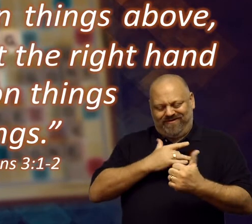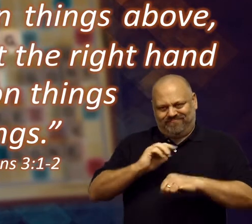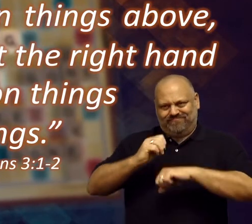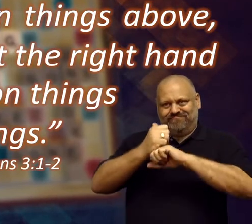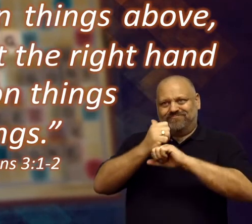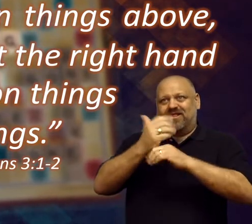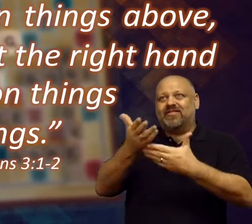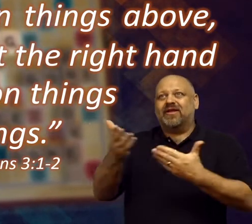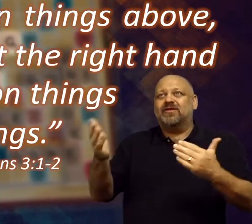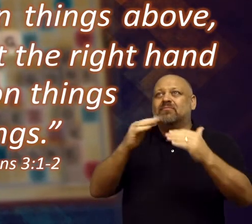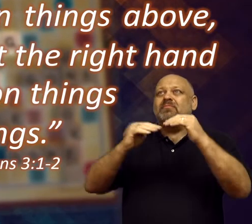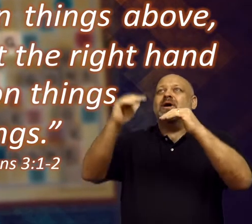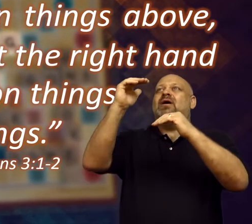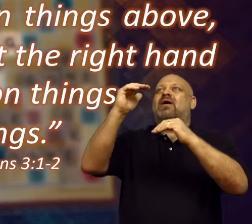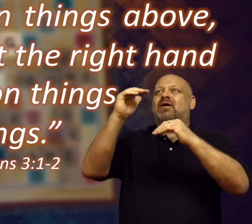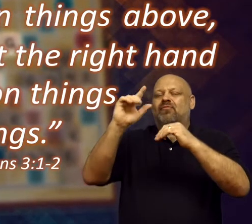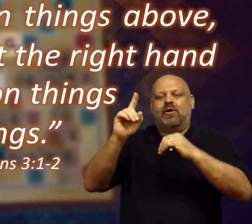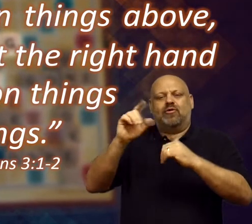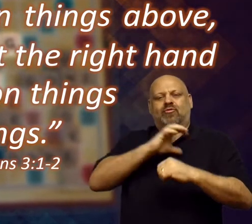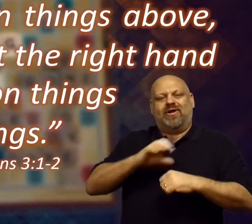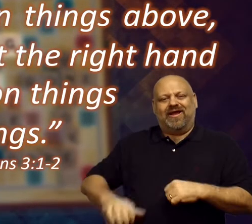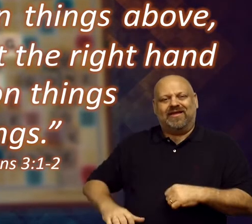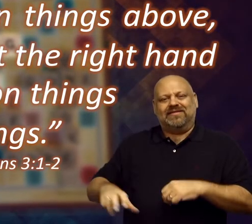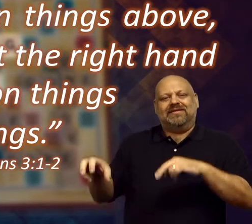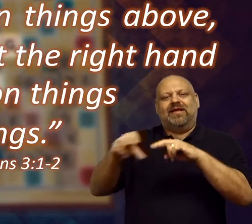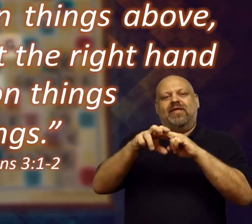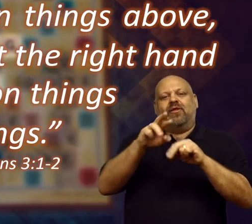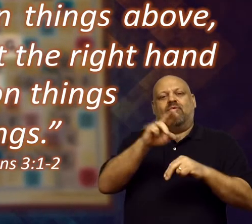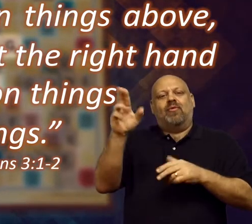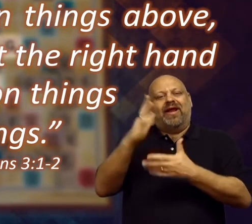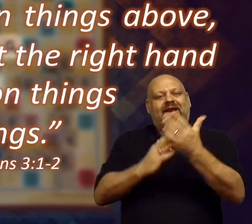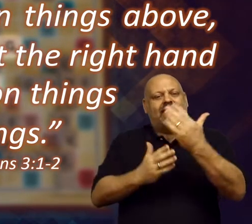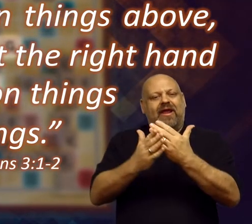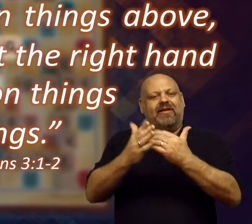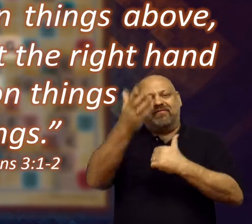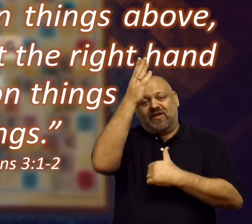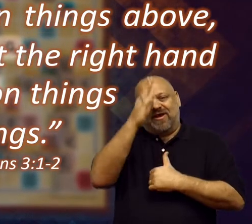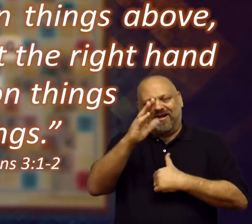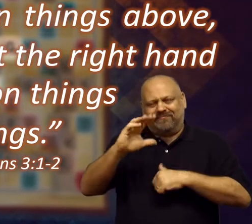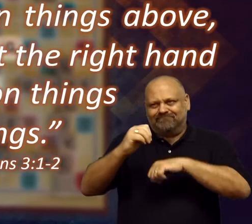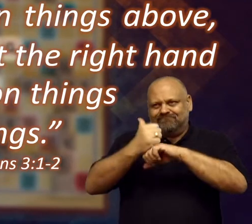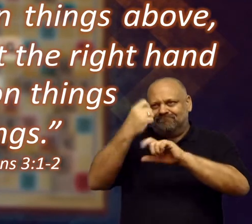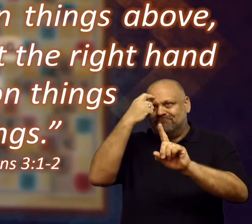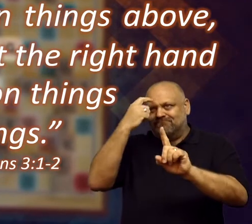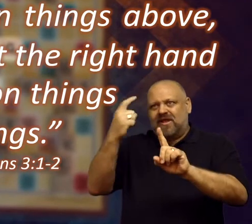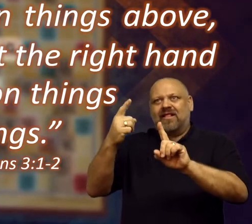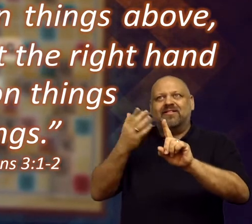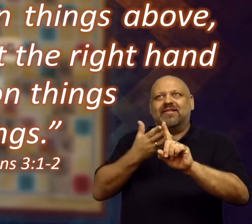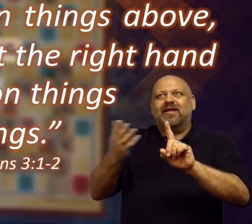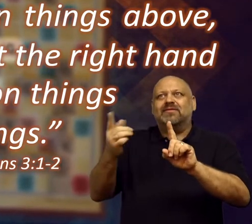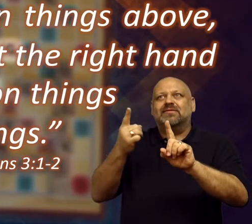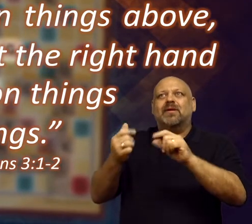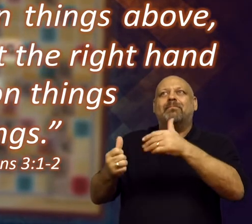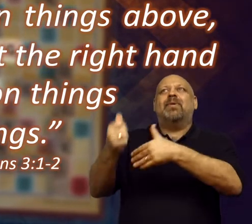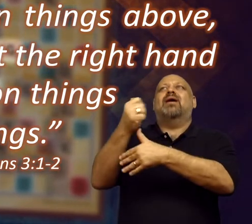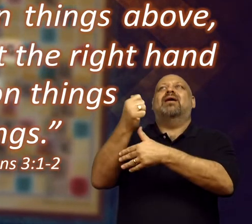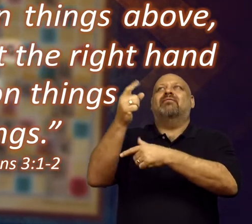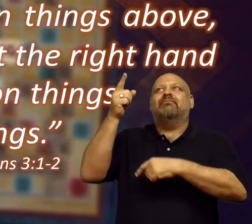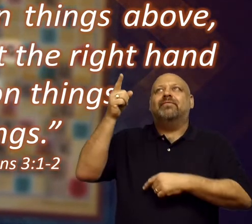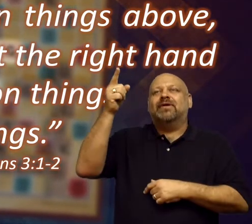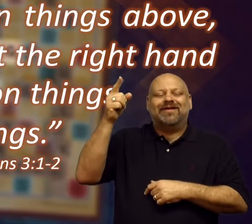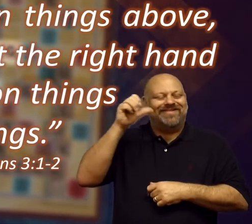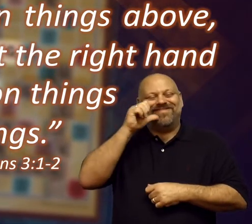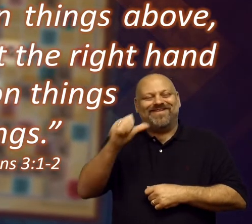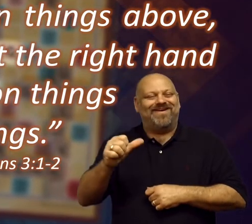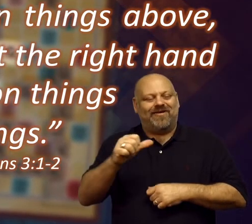where Christ is, seated at the right hand of God. Set your mind on things above, not on